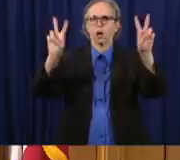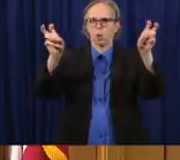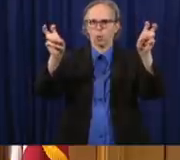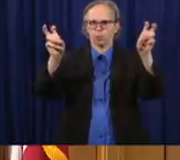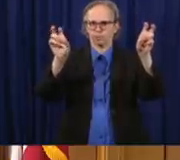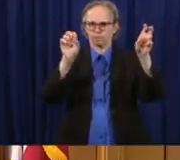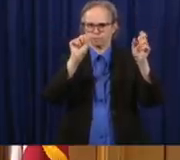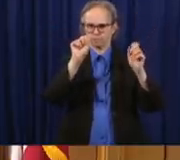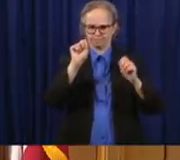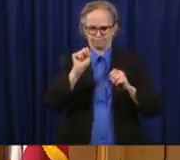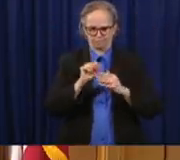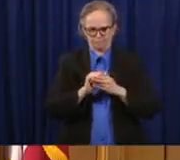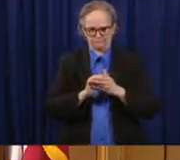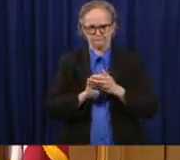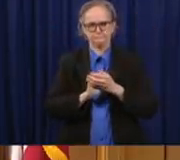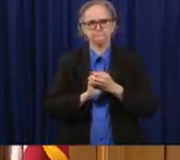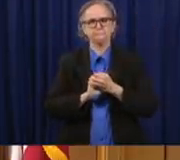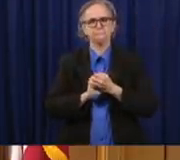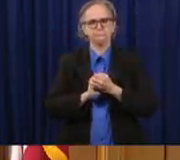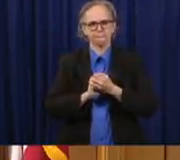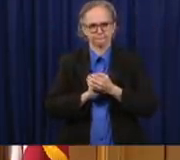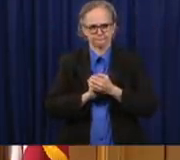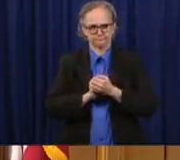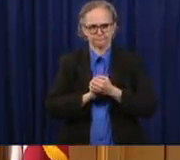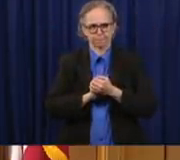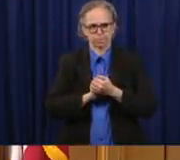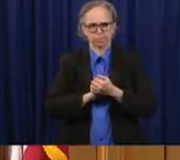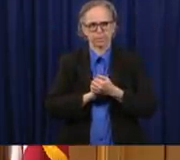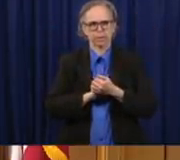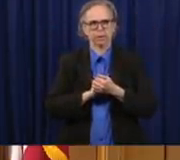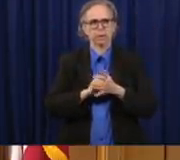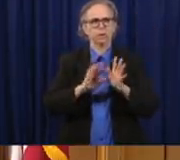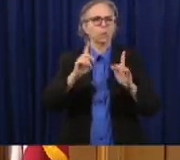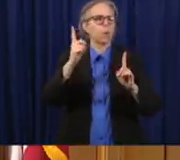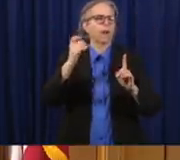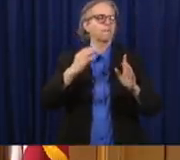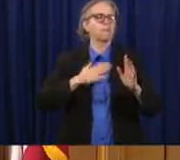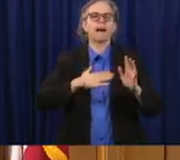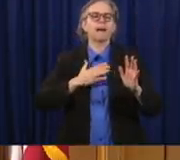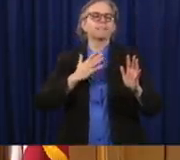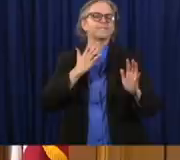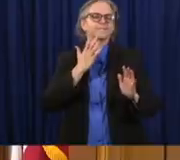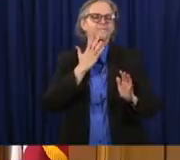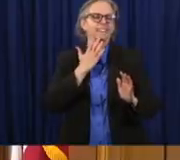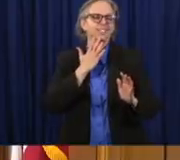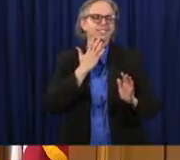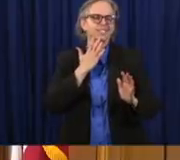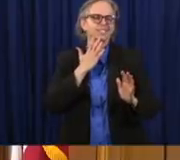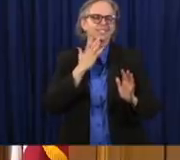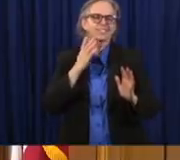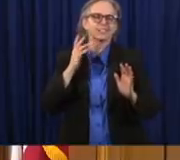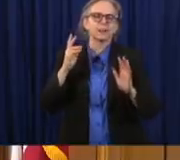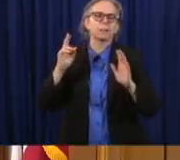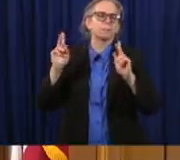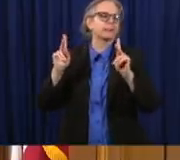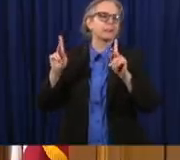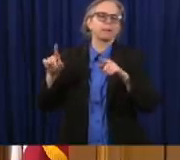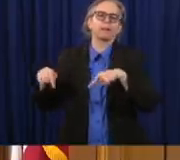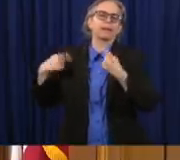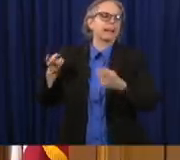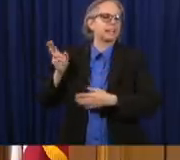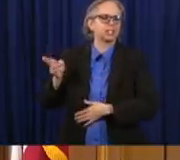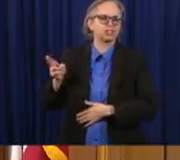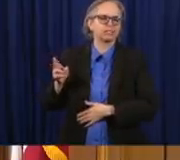a quote from one of my favorite people in history, and that is Winston